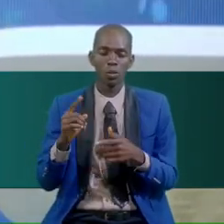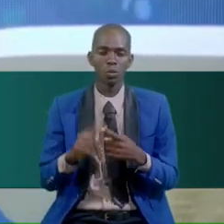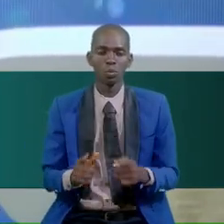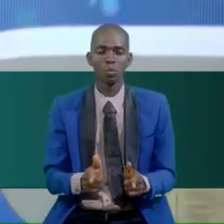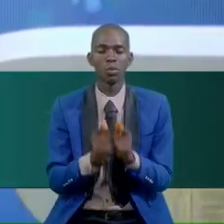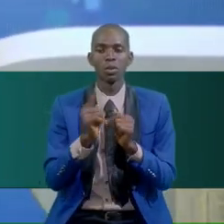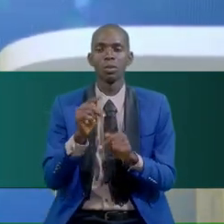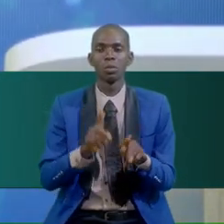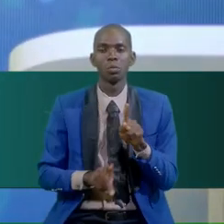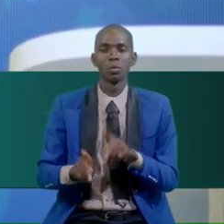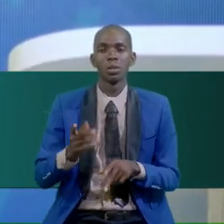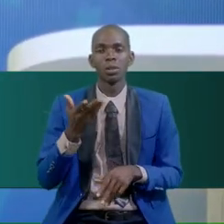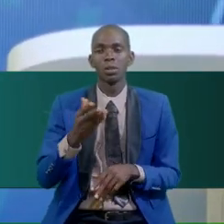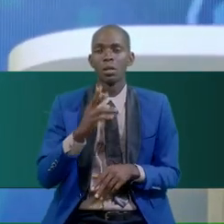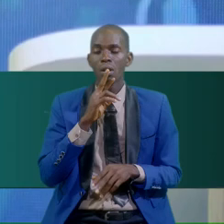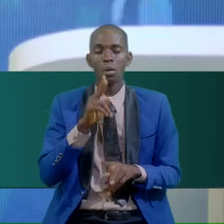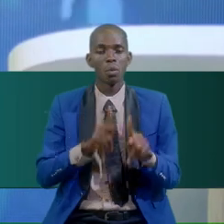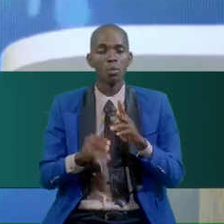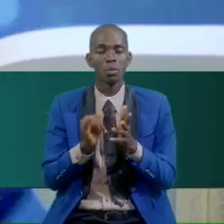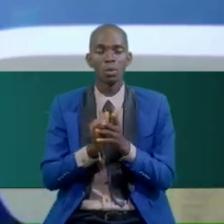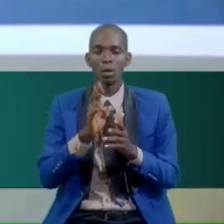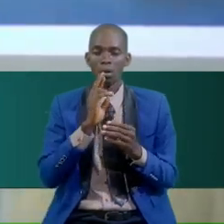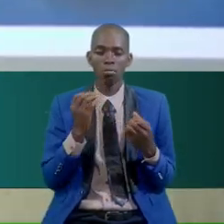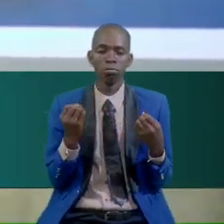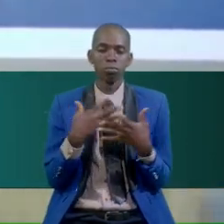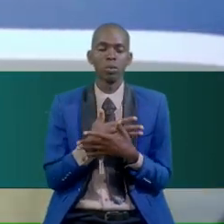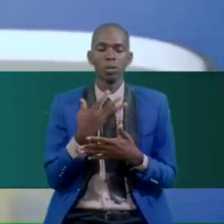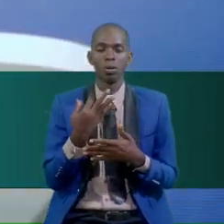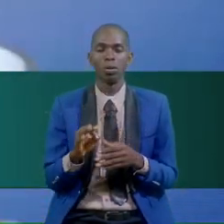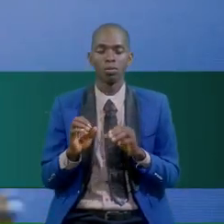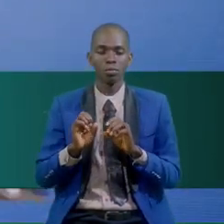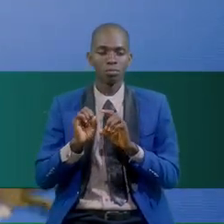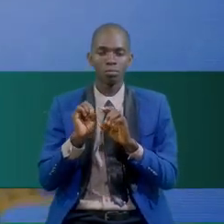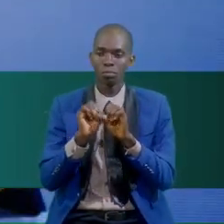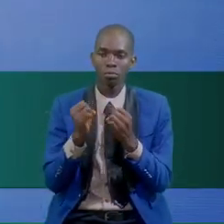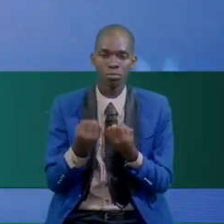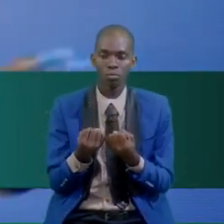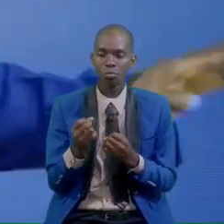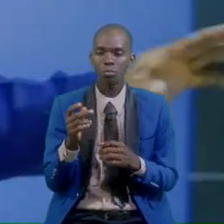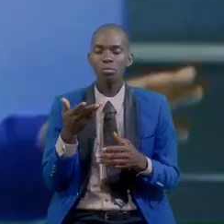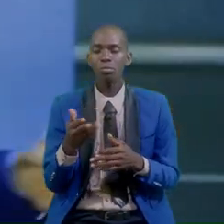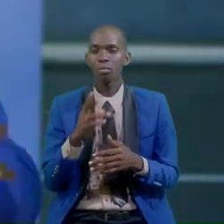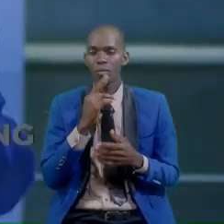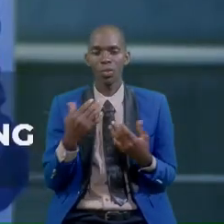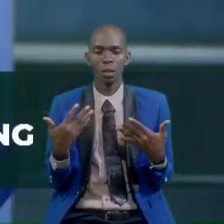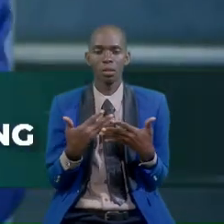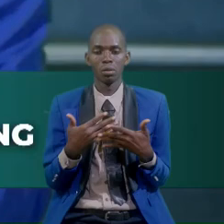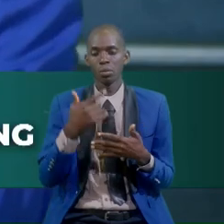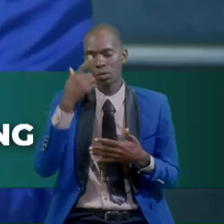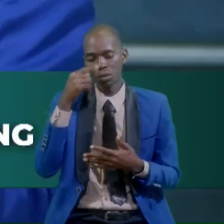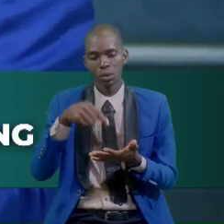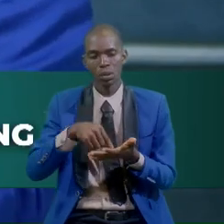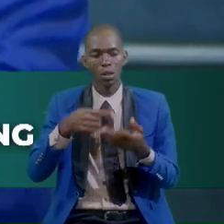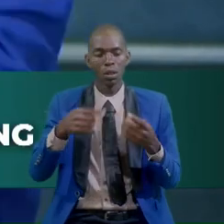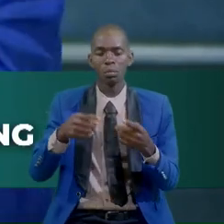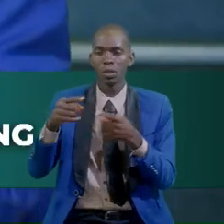are those who are afraid of society. There are those who are panicking because of this is happening, and